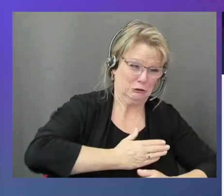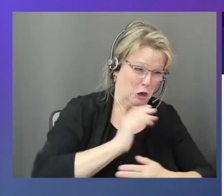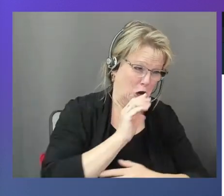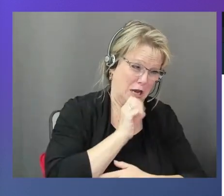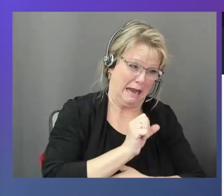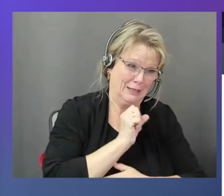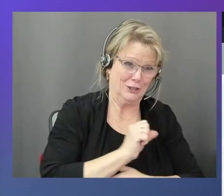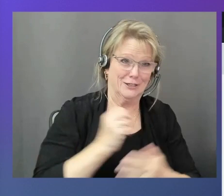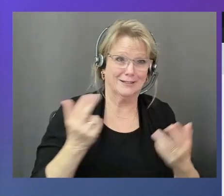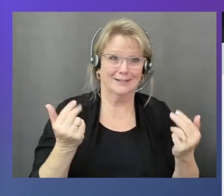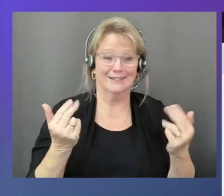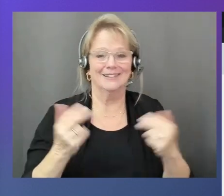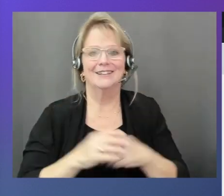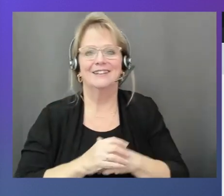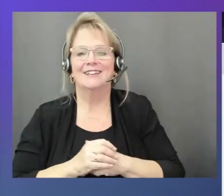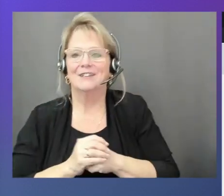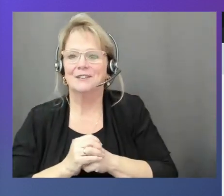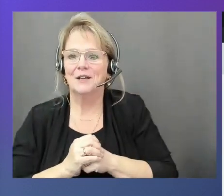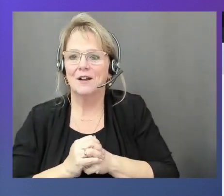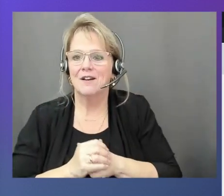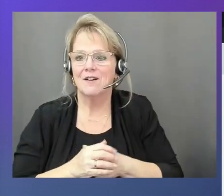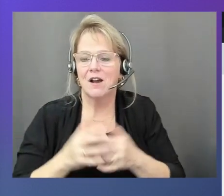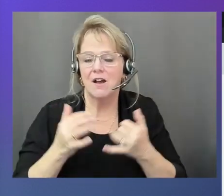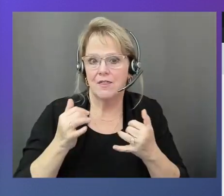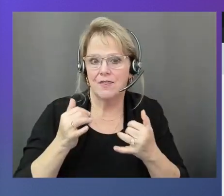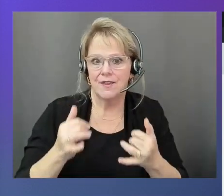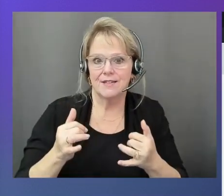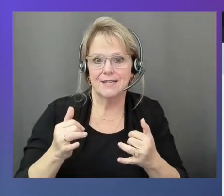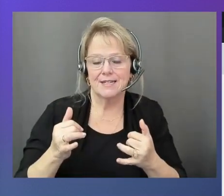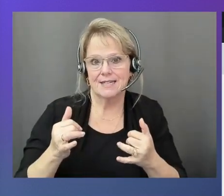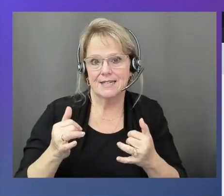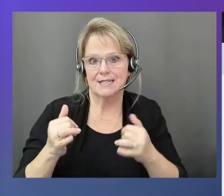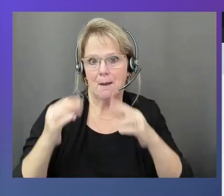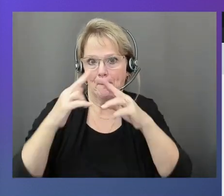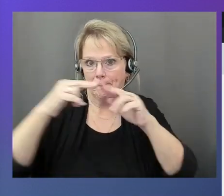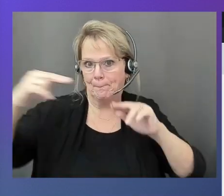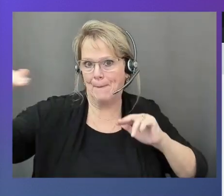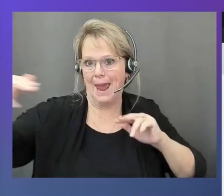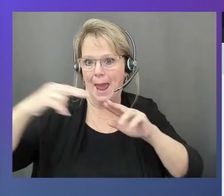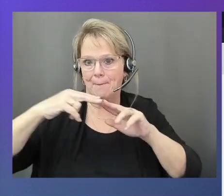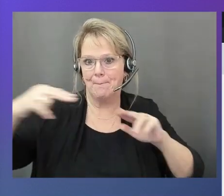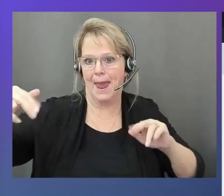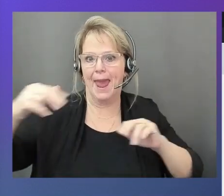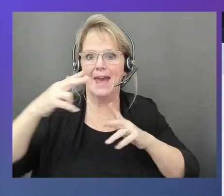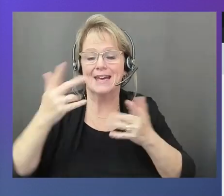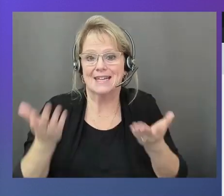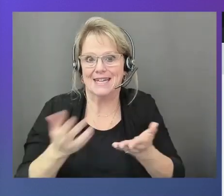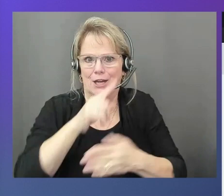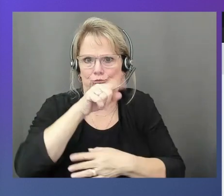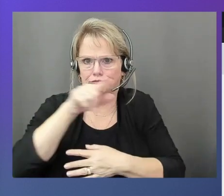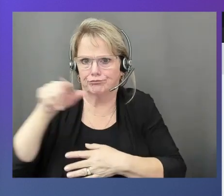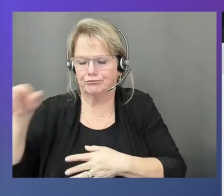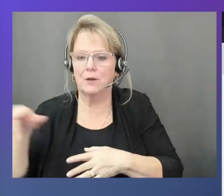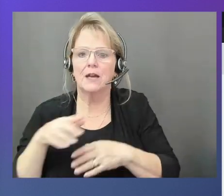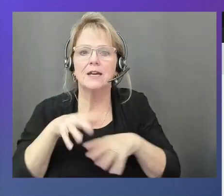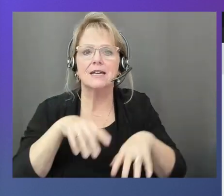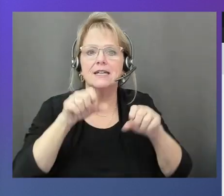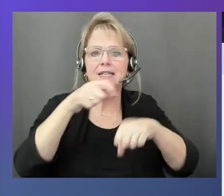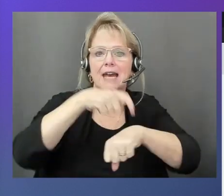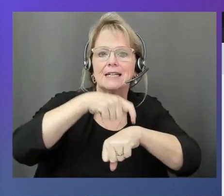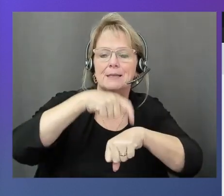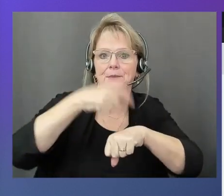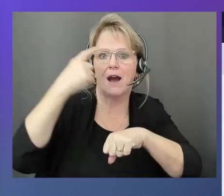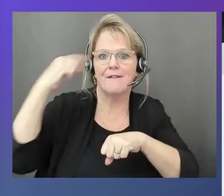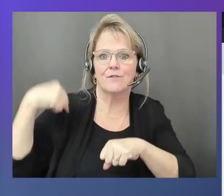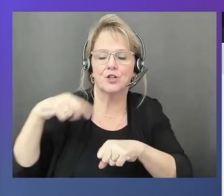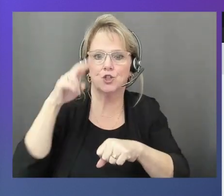Now, the anomaly detection band here, it's not going to be a very accurate band because it does take some time for it to observe